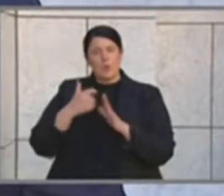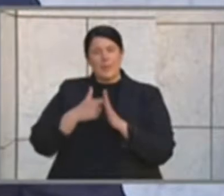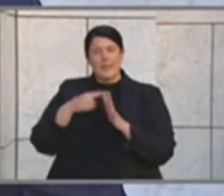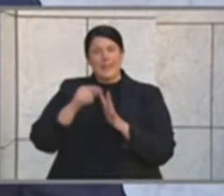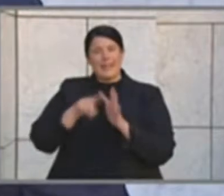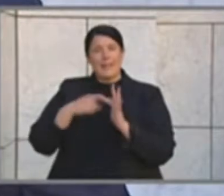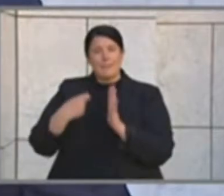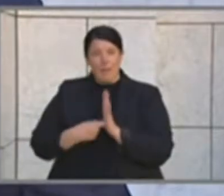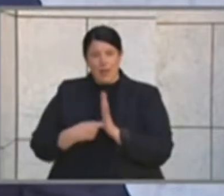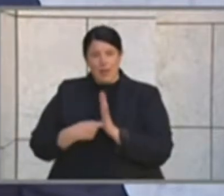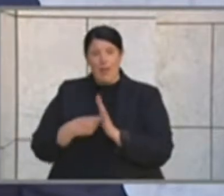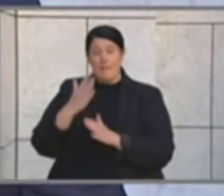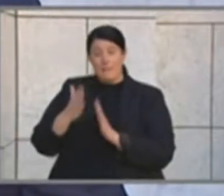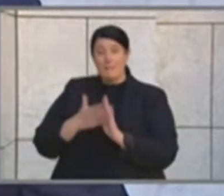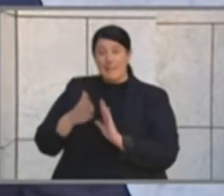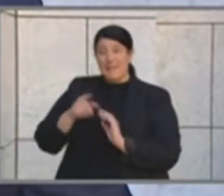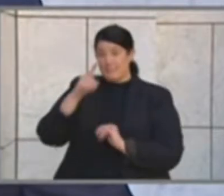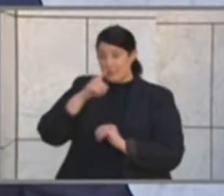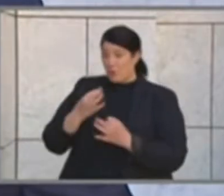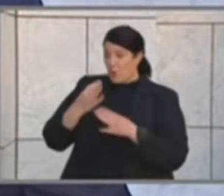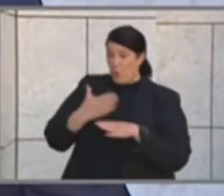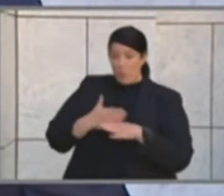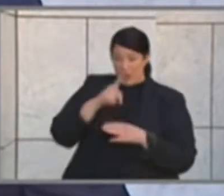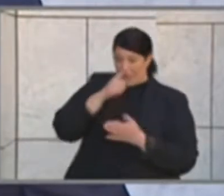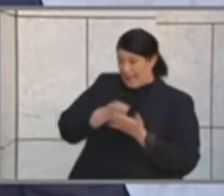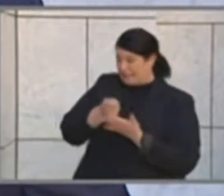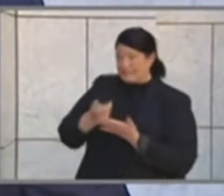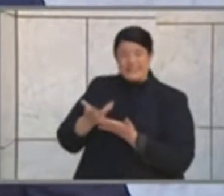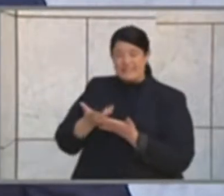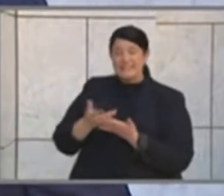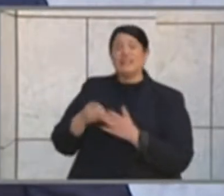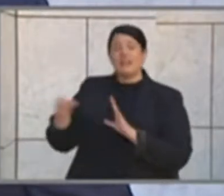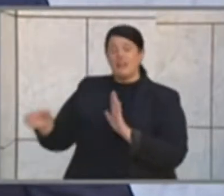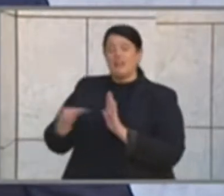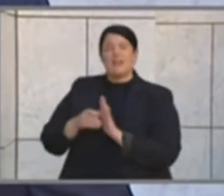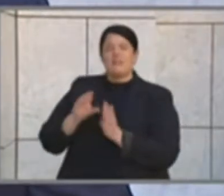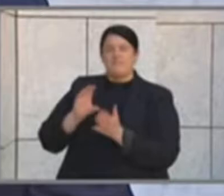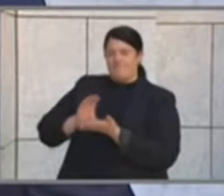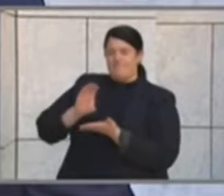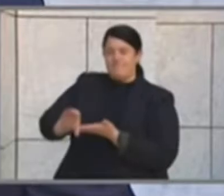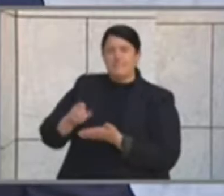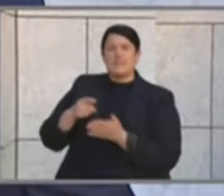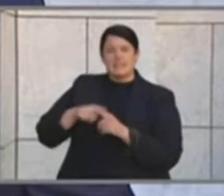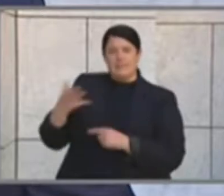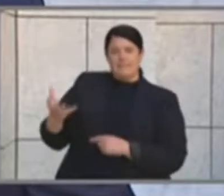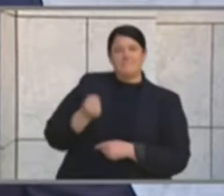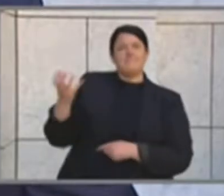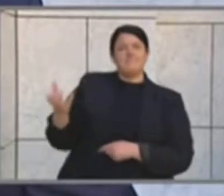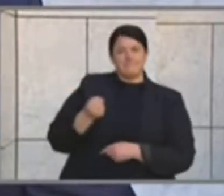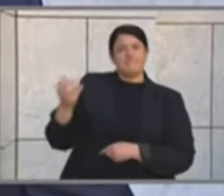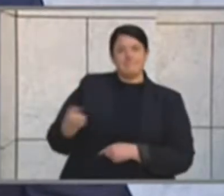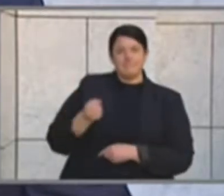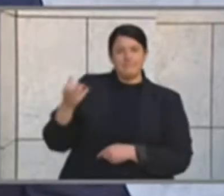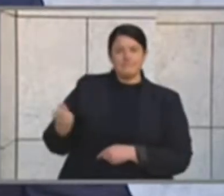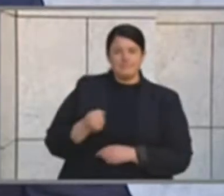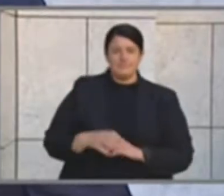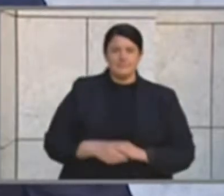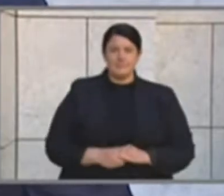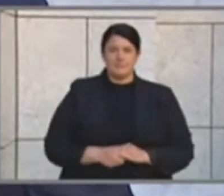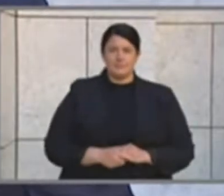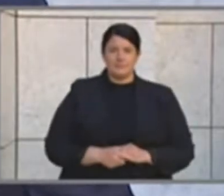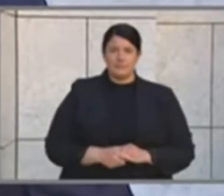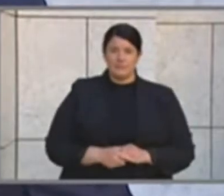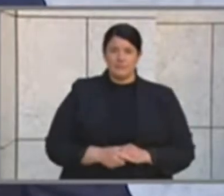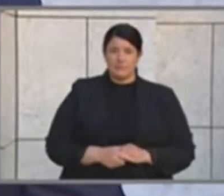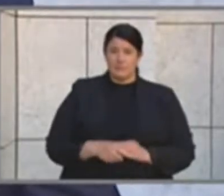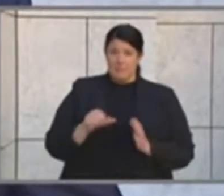that, keeping people in their jobs. A program of a scale this country has